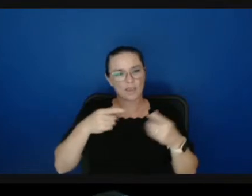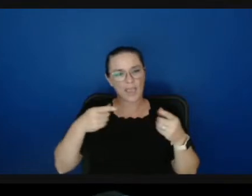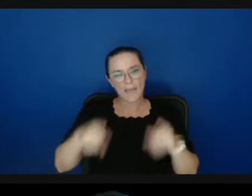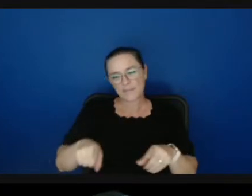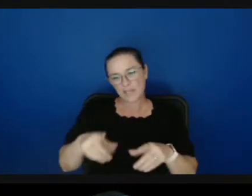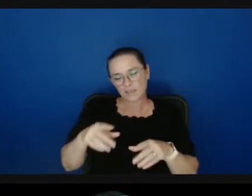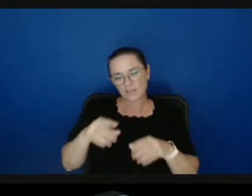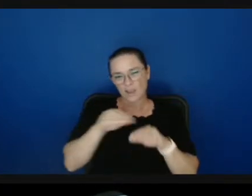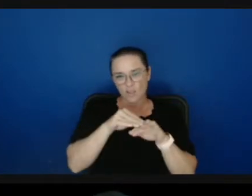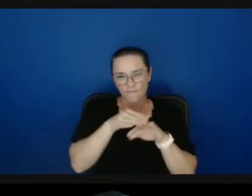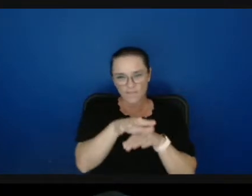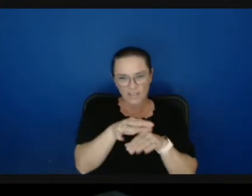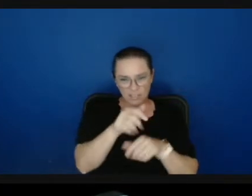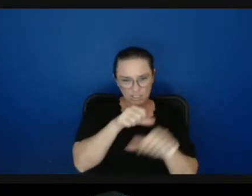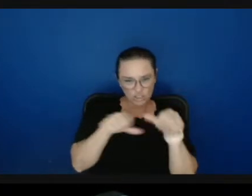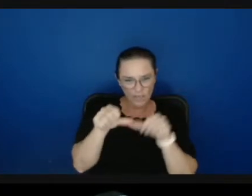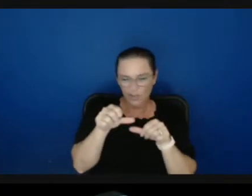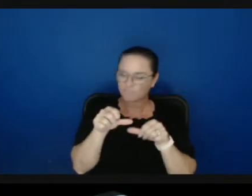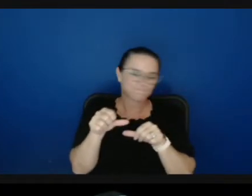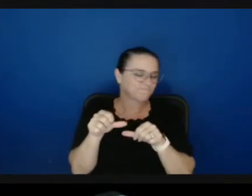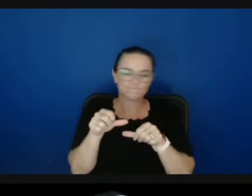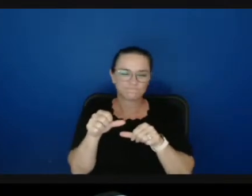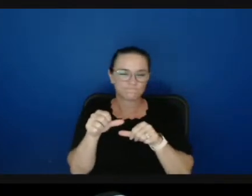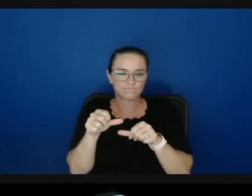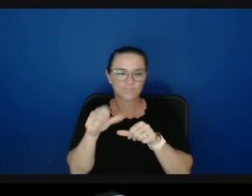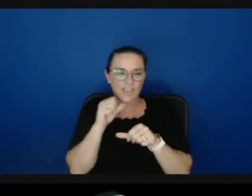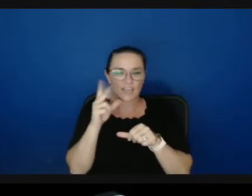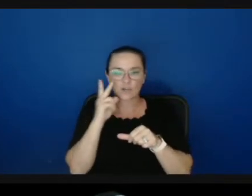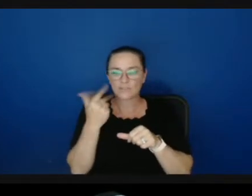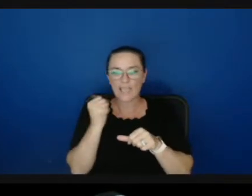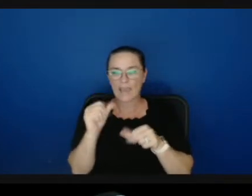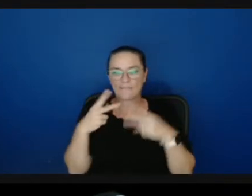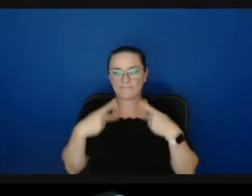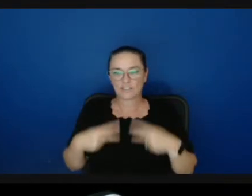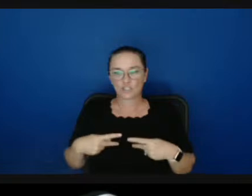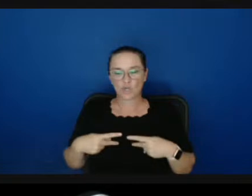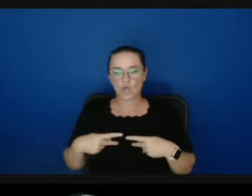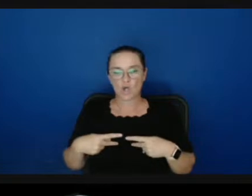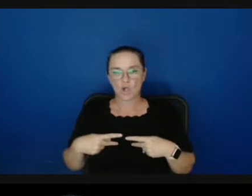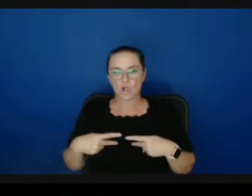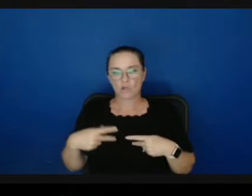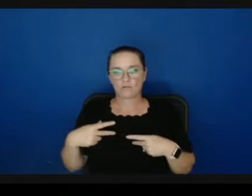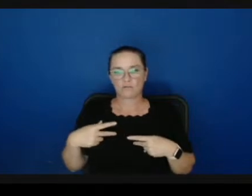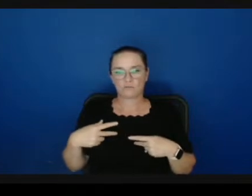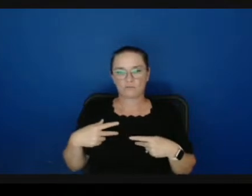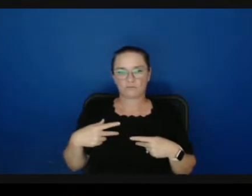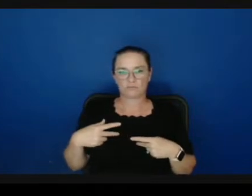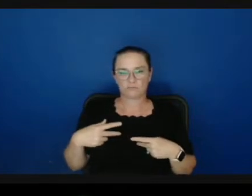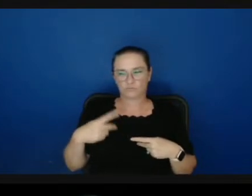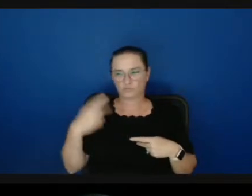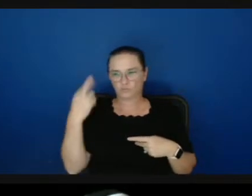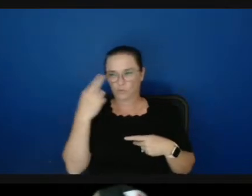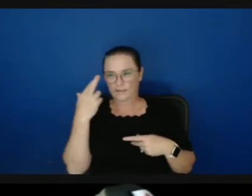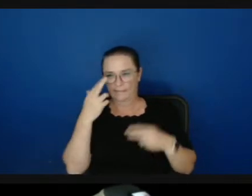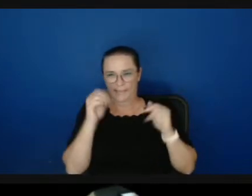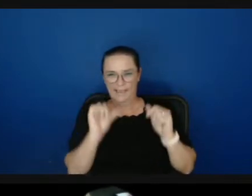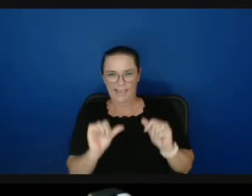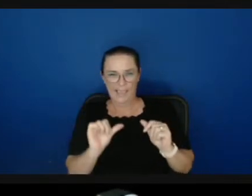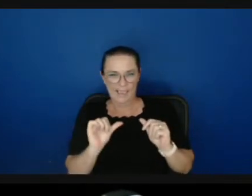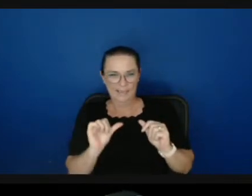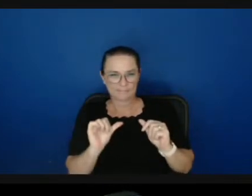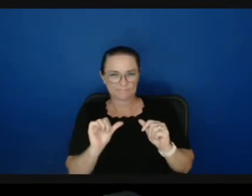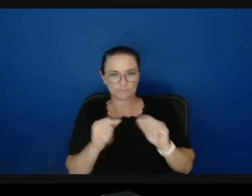too far of a stretch. Where I don't see any physical mechanism that can actually account for that, right?